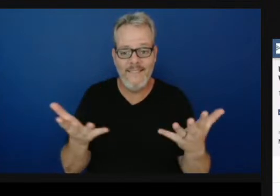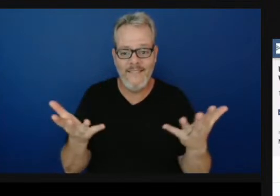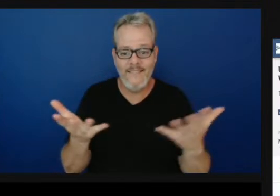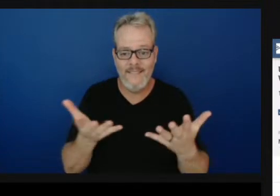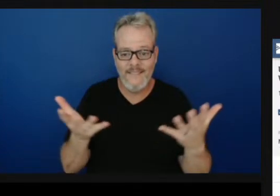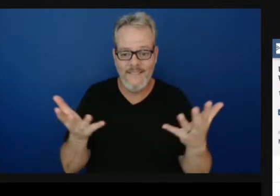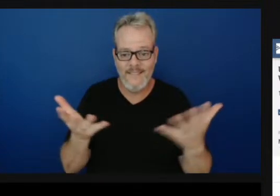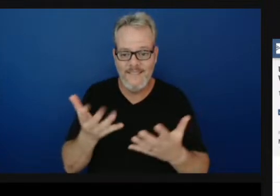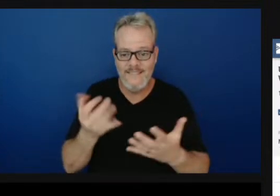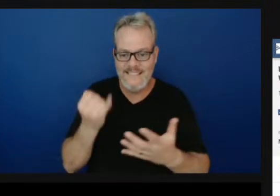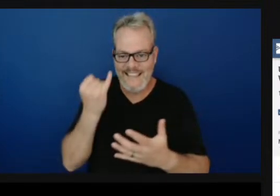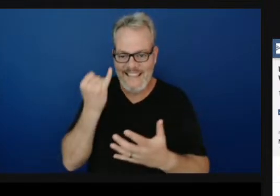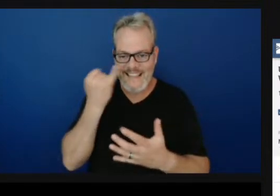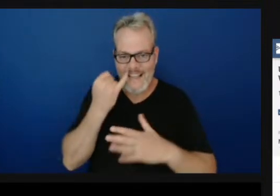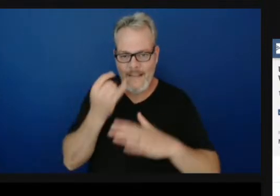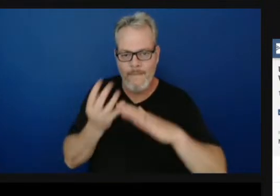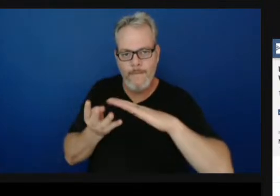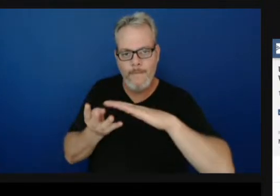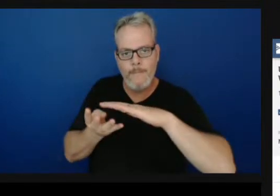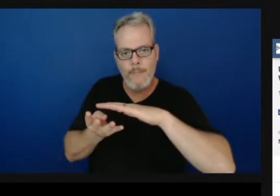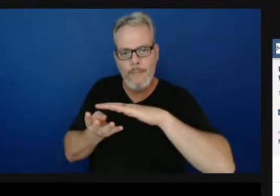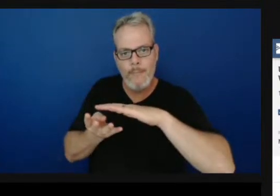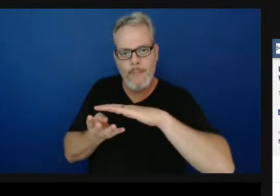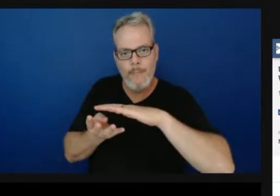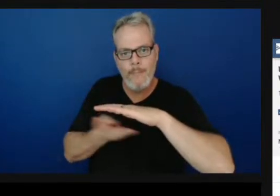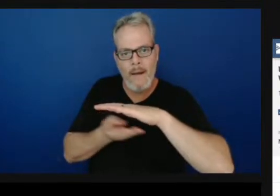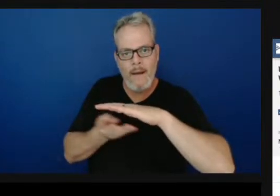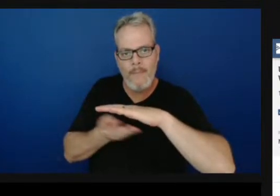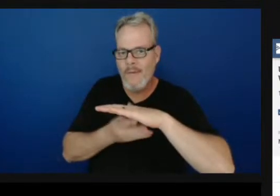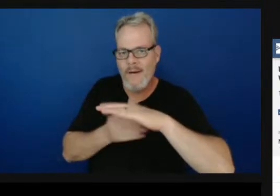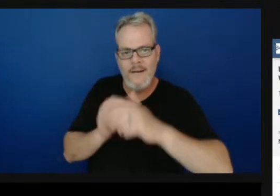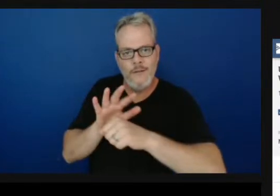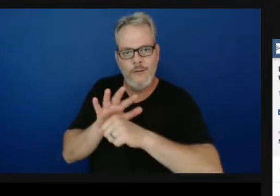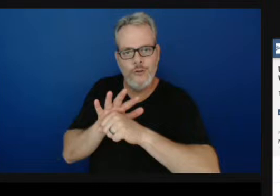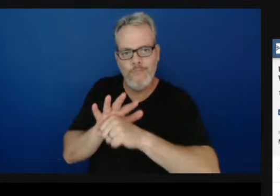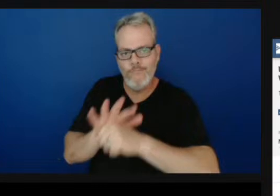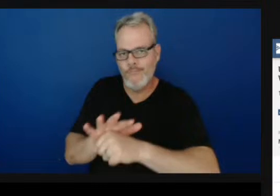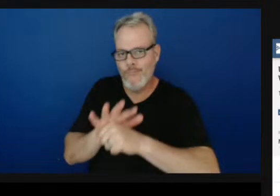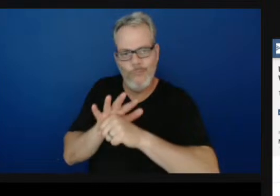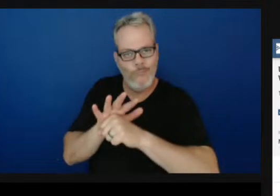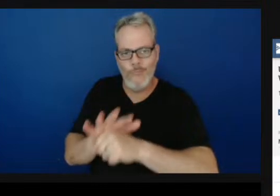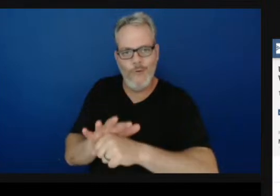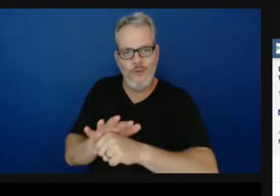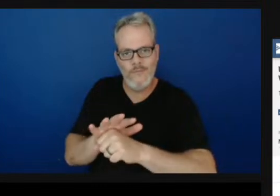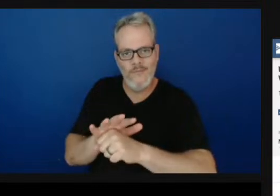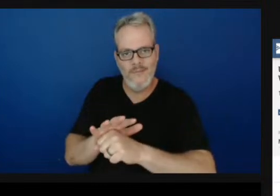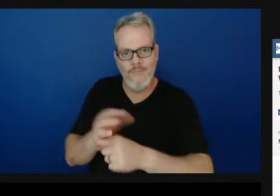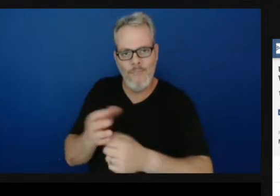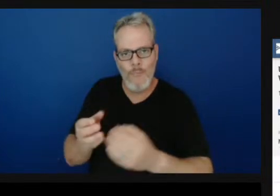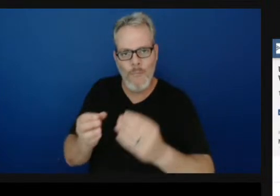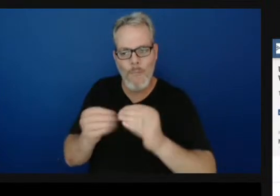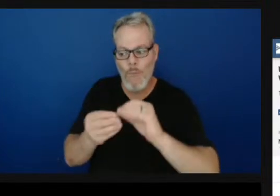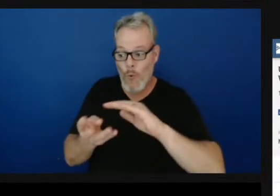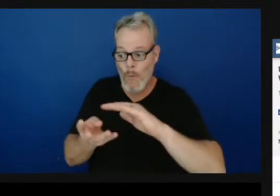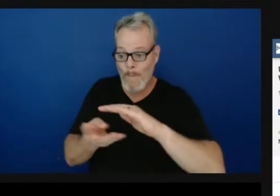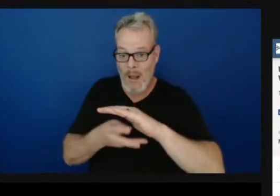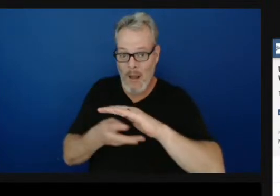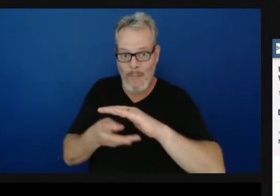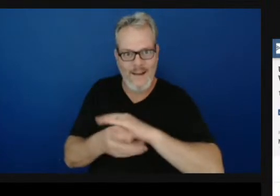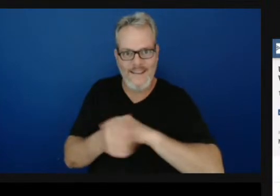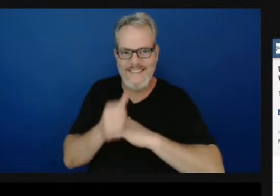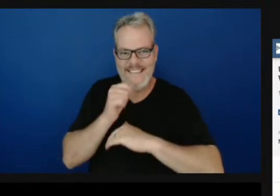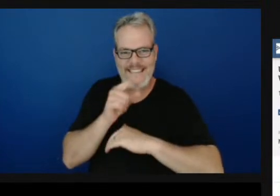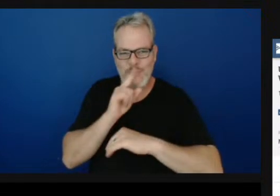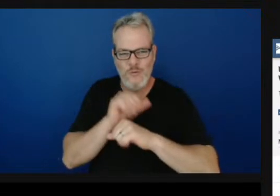if the magma is not getting pressurized and fed by more magma, then it doesn't have to move with earthquakes, right? It can actually